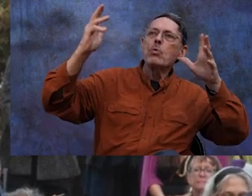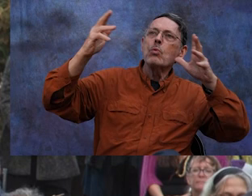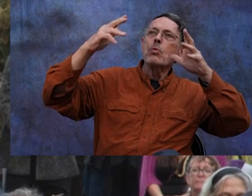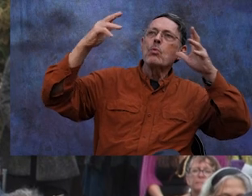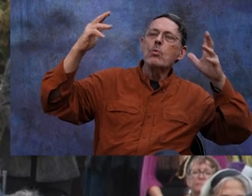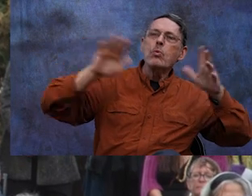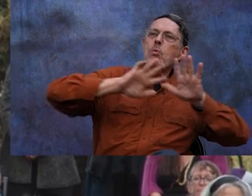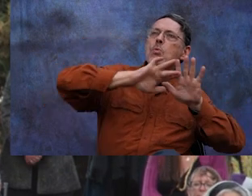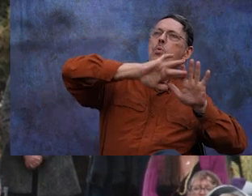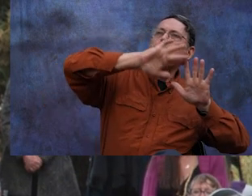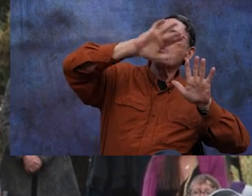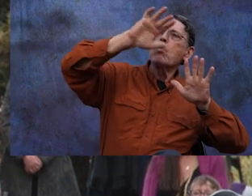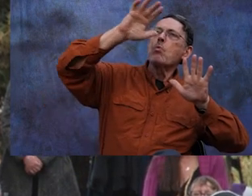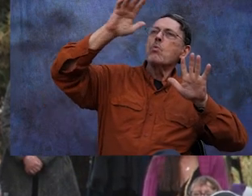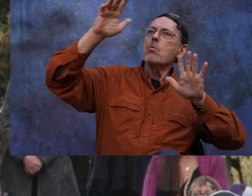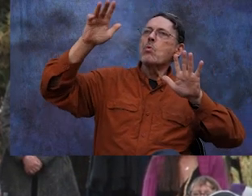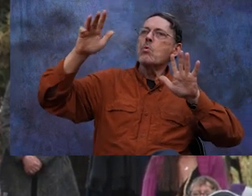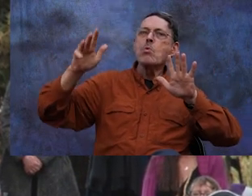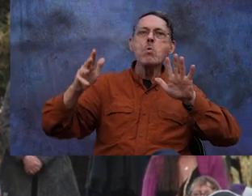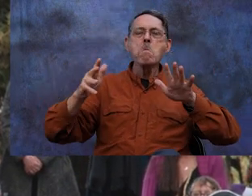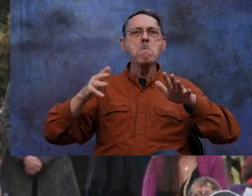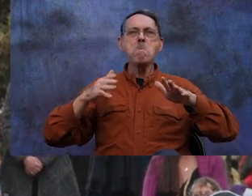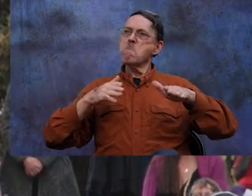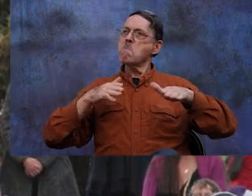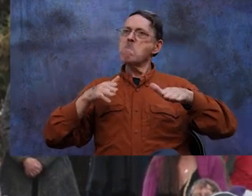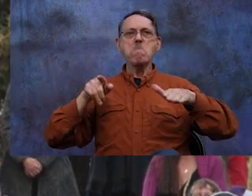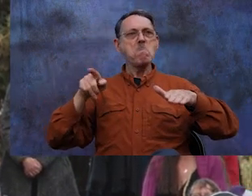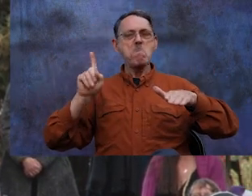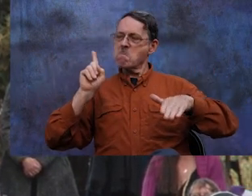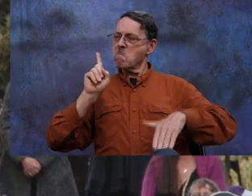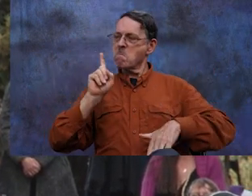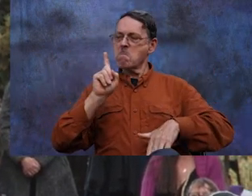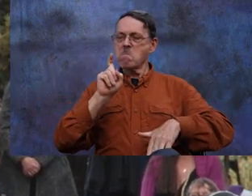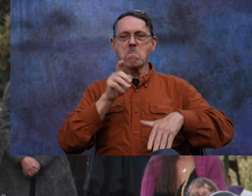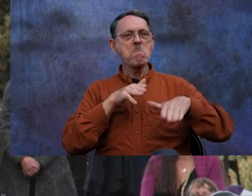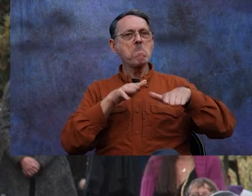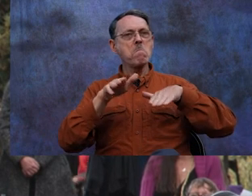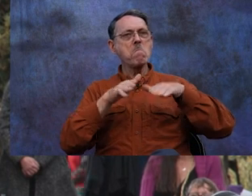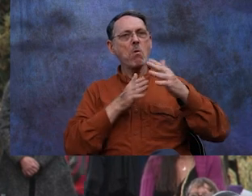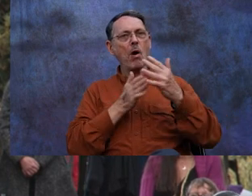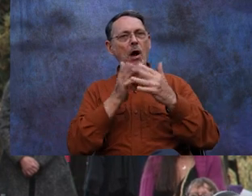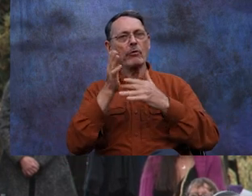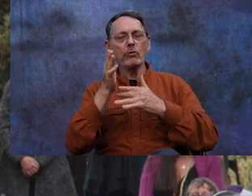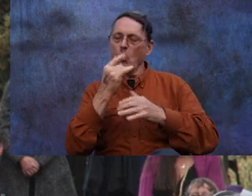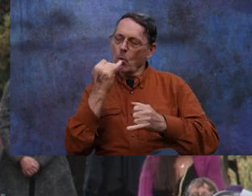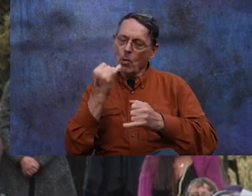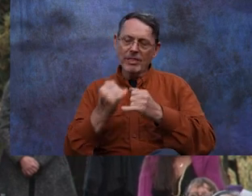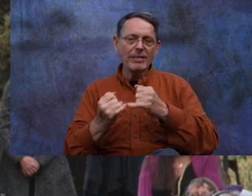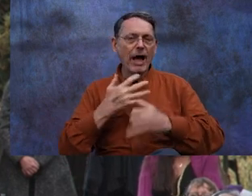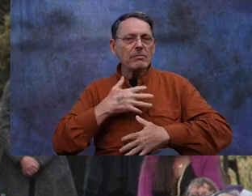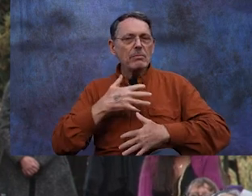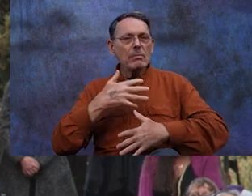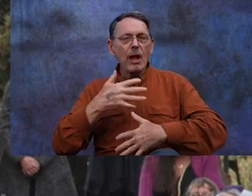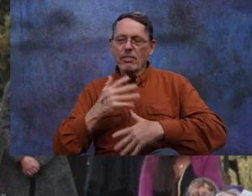it is large enough for you to walk through. And with one last breath, you